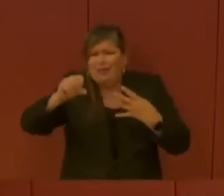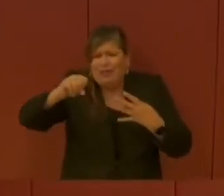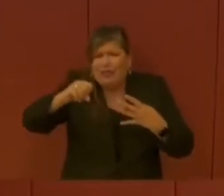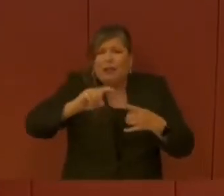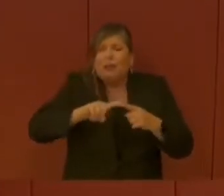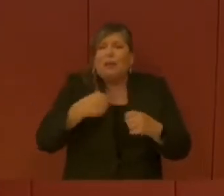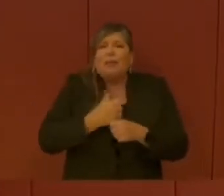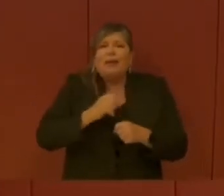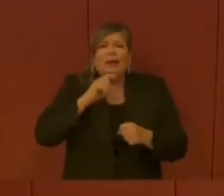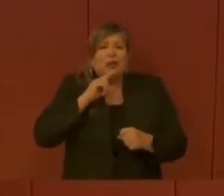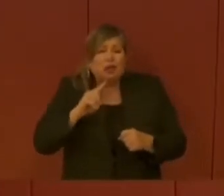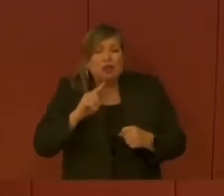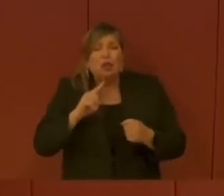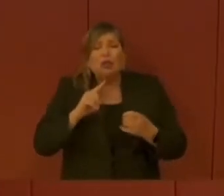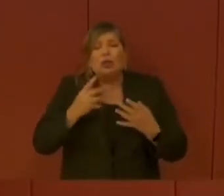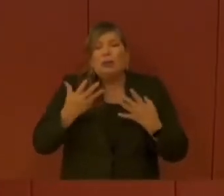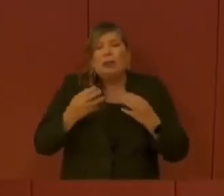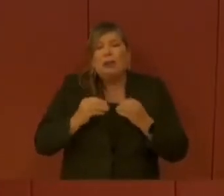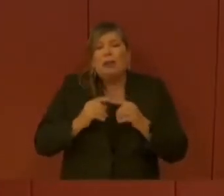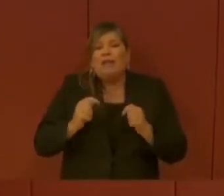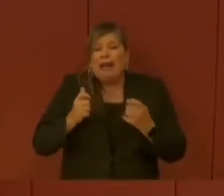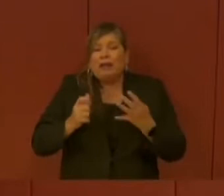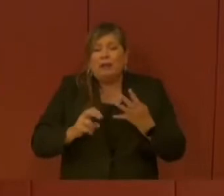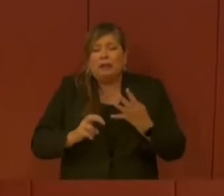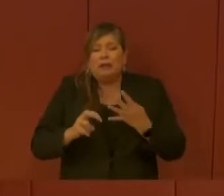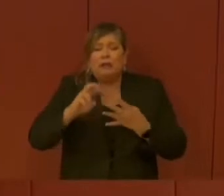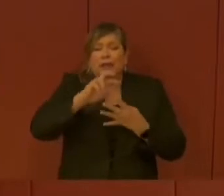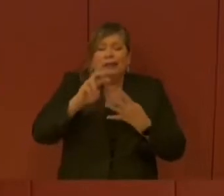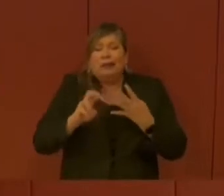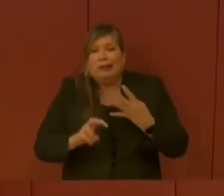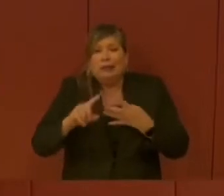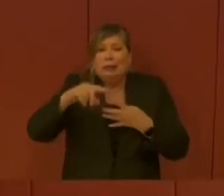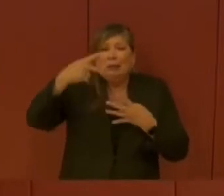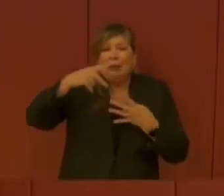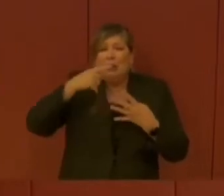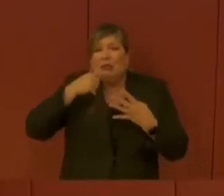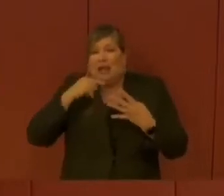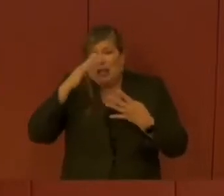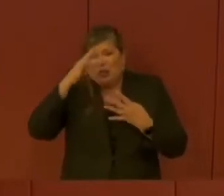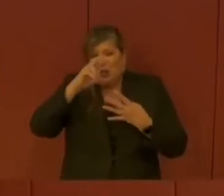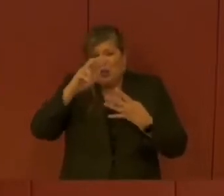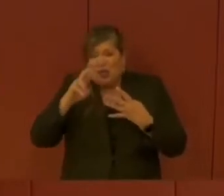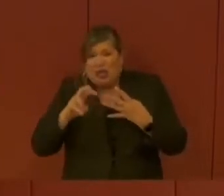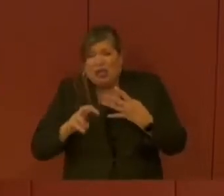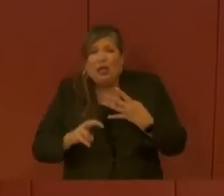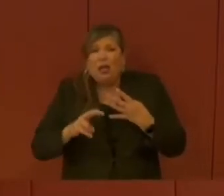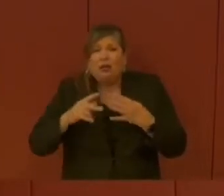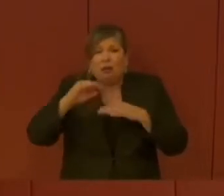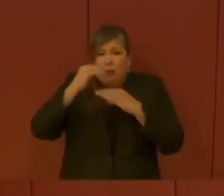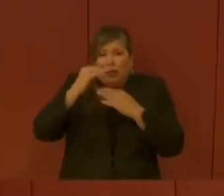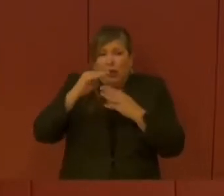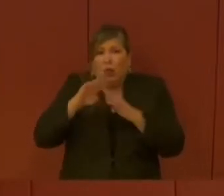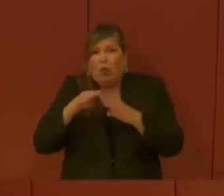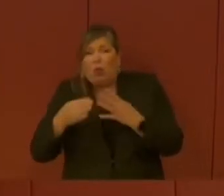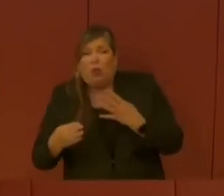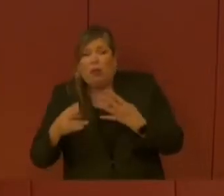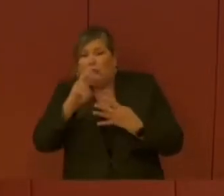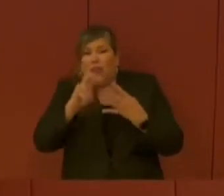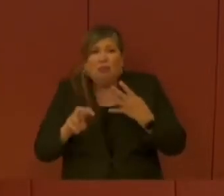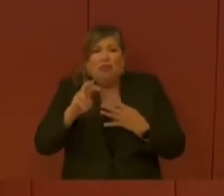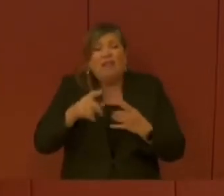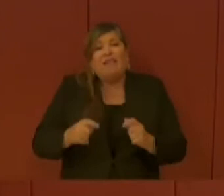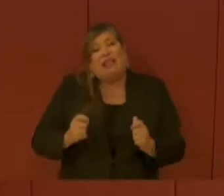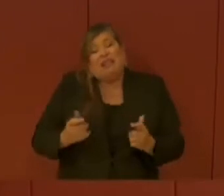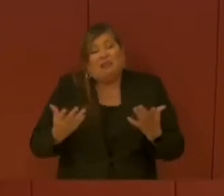to move through them a little bit more quickly, but safely, mindful again of equity in that process. So that's